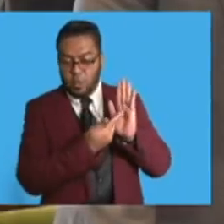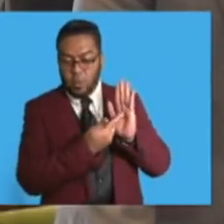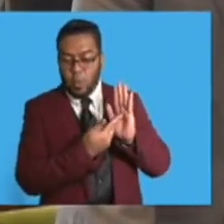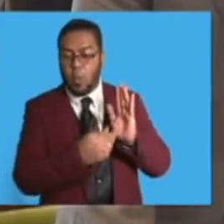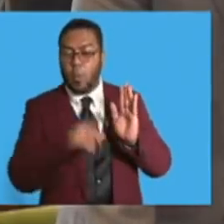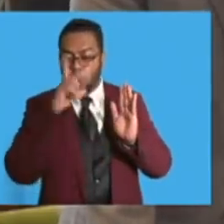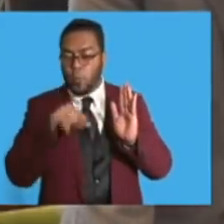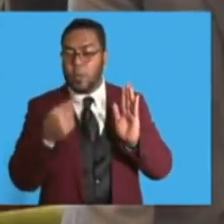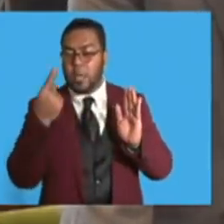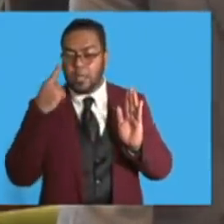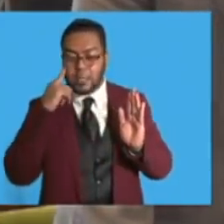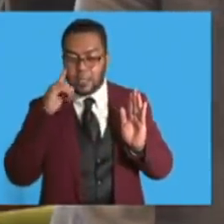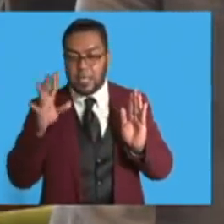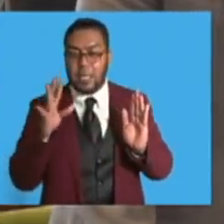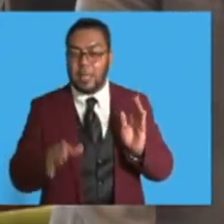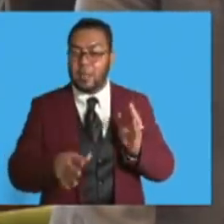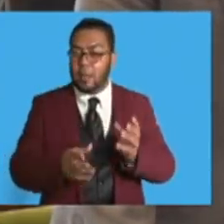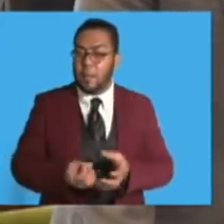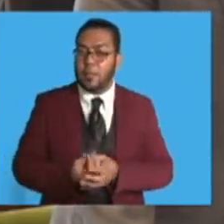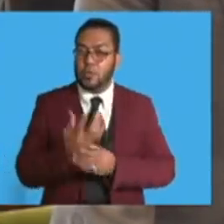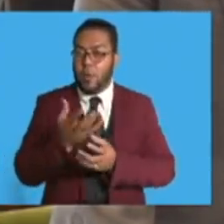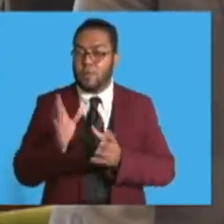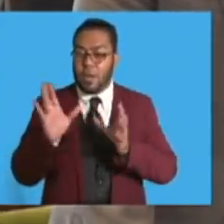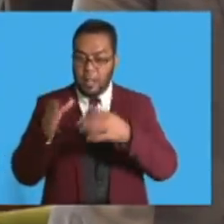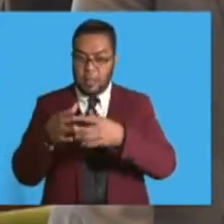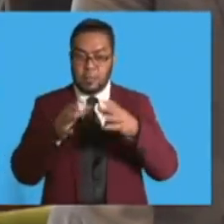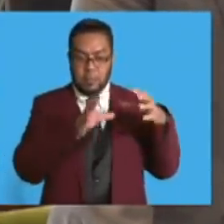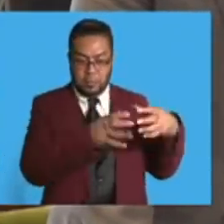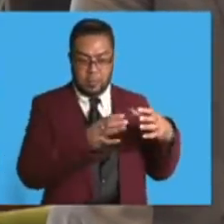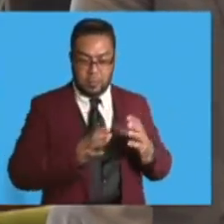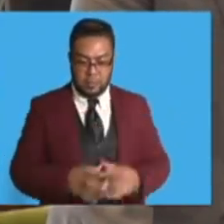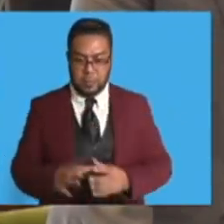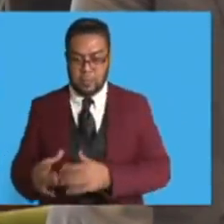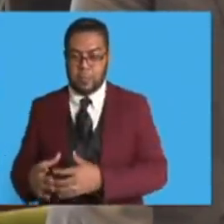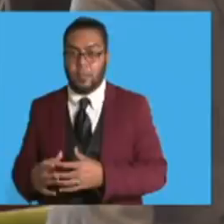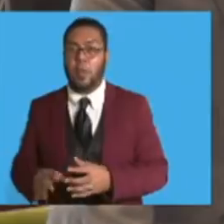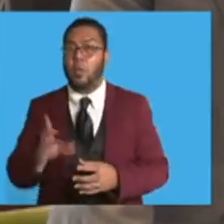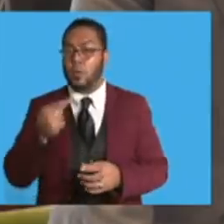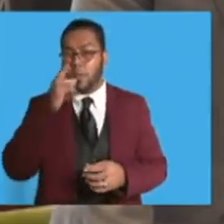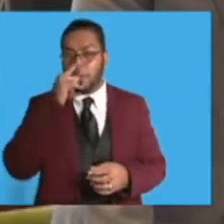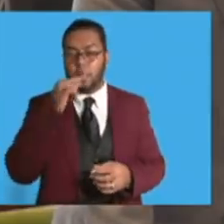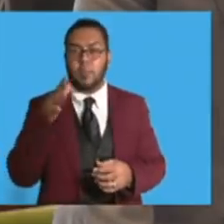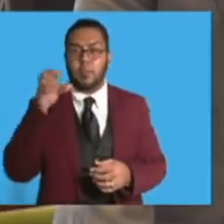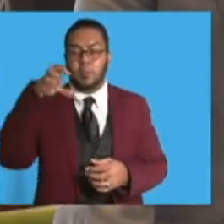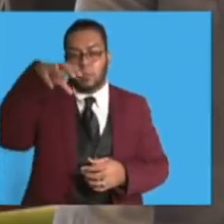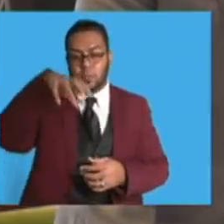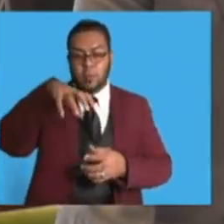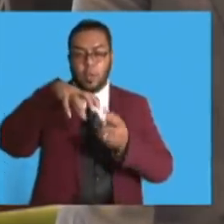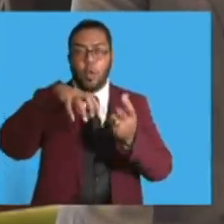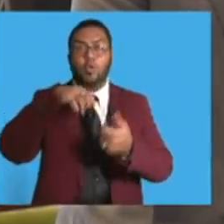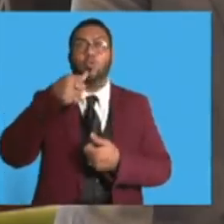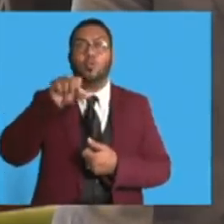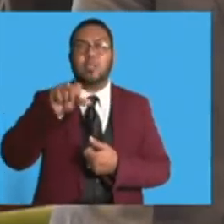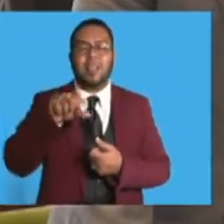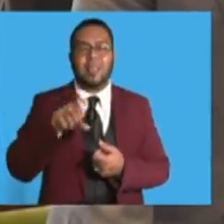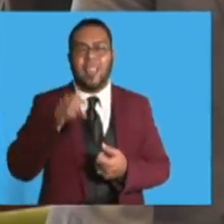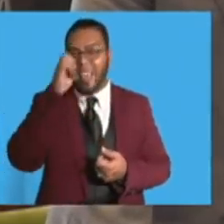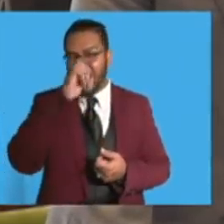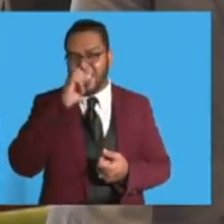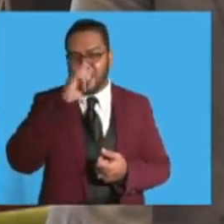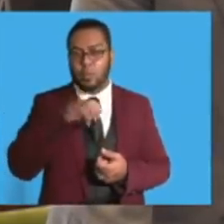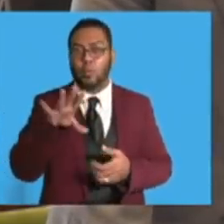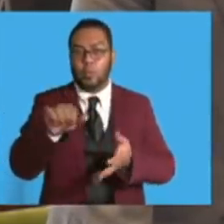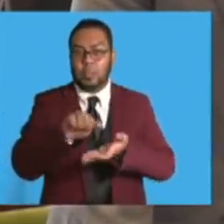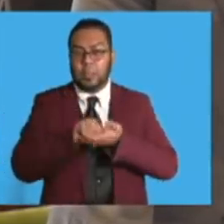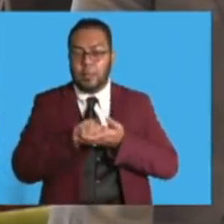that despite the emergence of classes, those at the upper reach of the society are using the ethnic identities both to